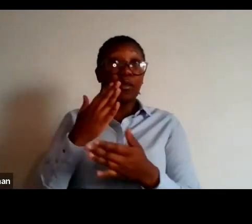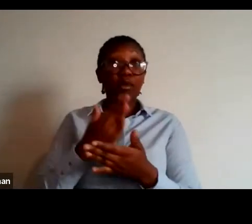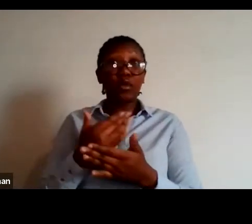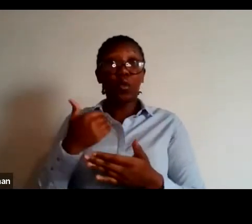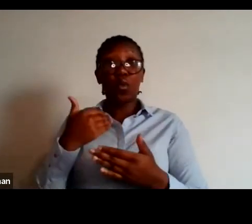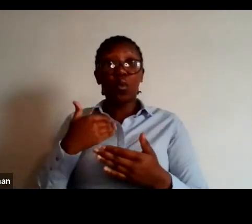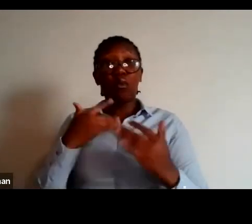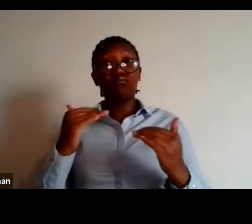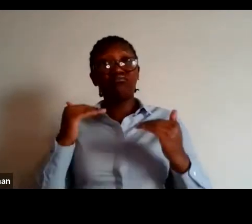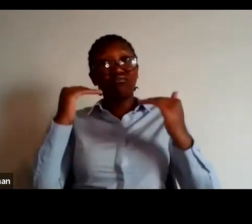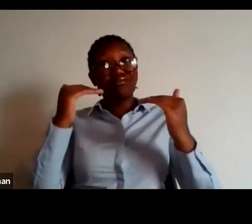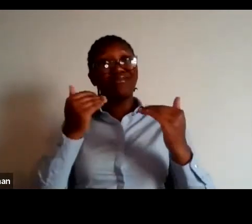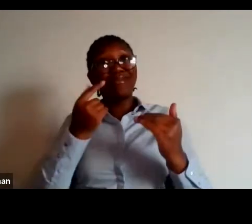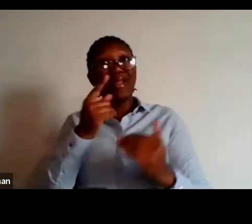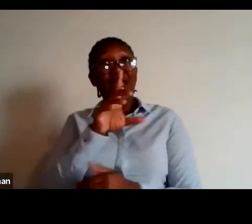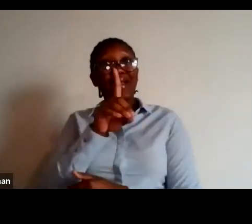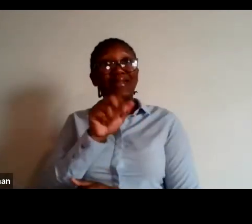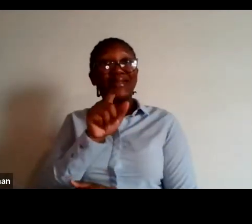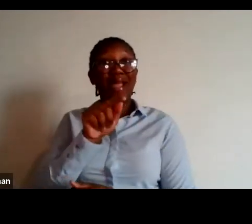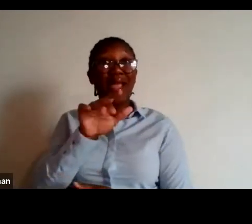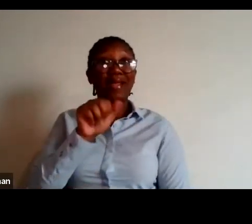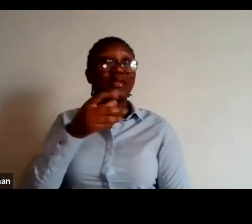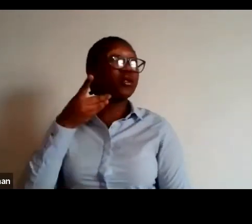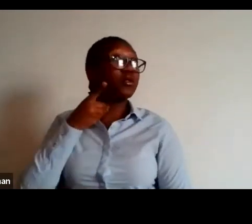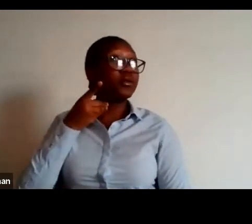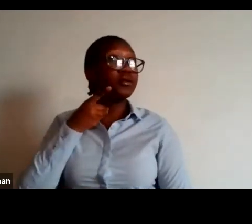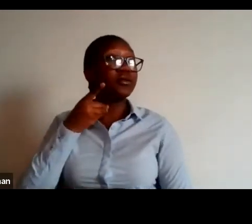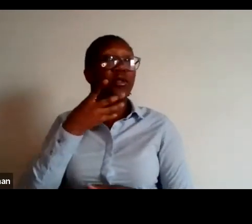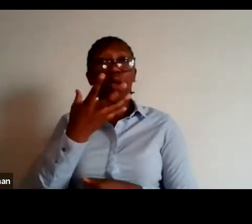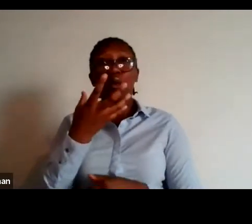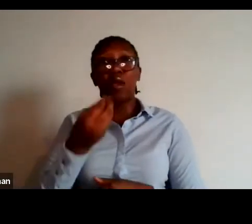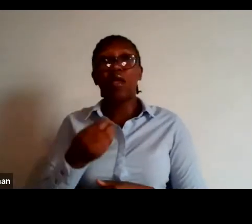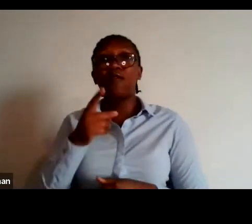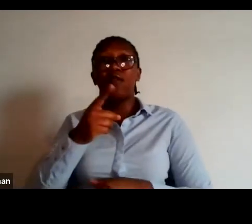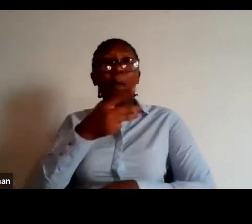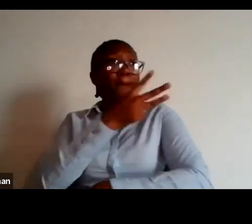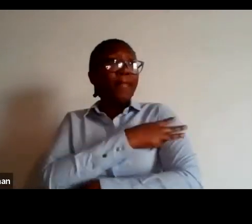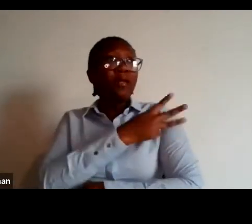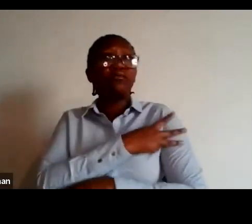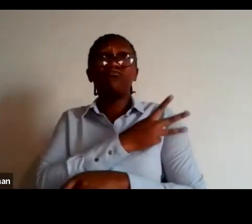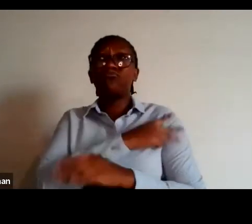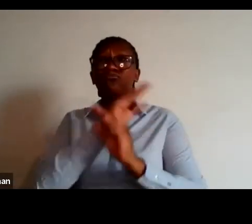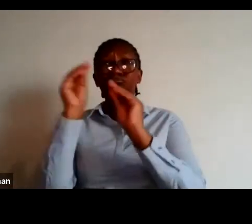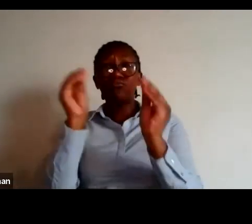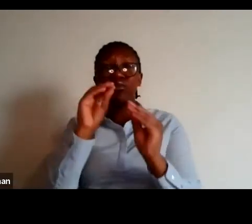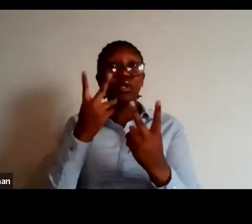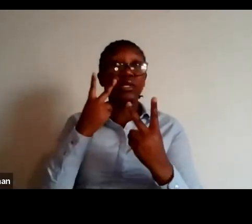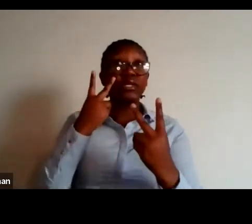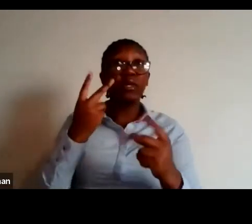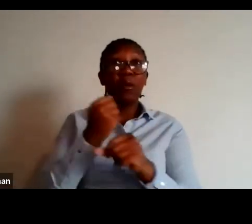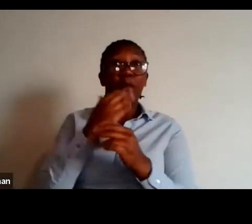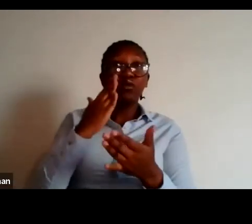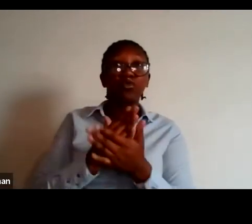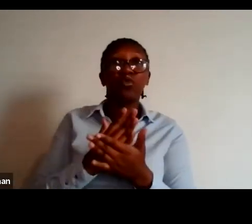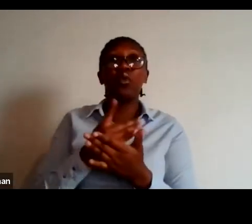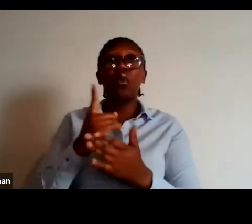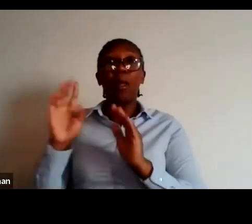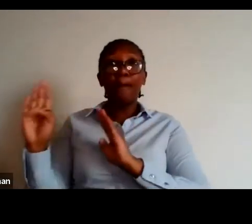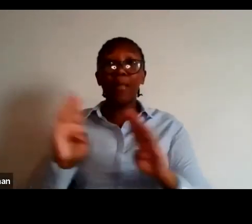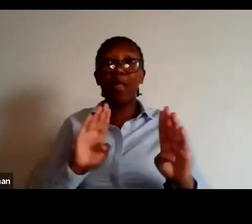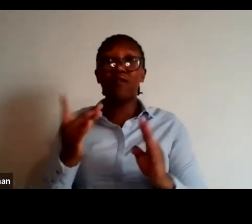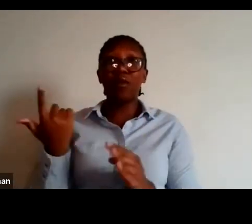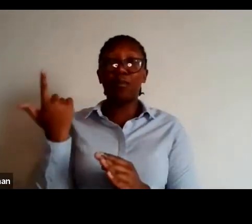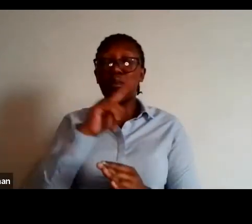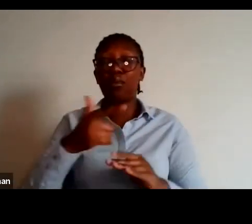of data within comprehensive knowledge and management framework to ensure integrity, derive